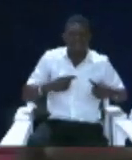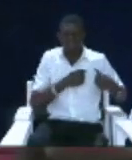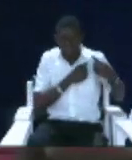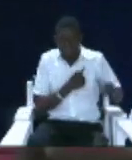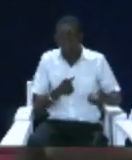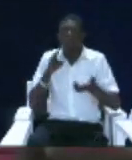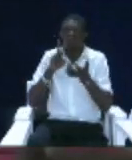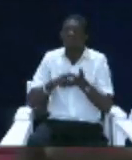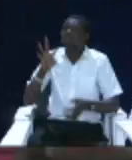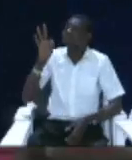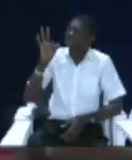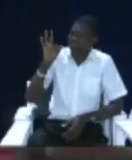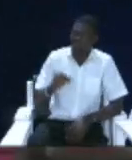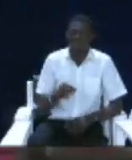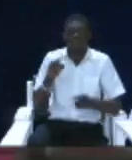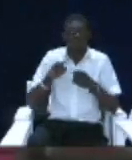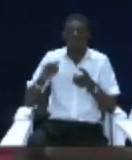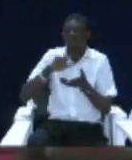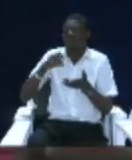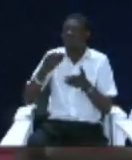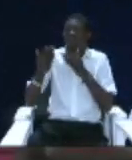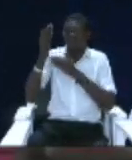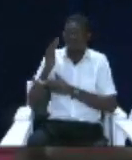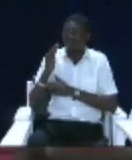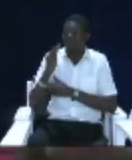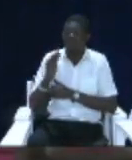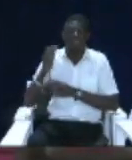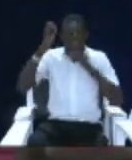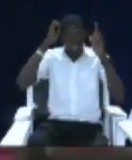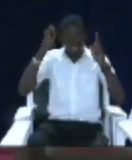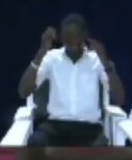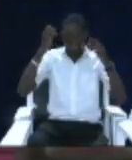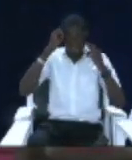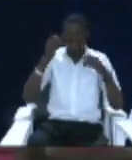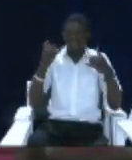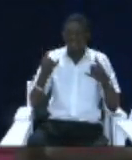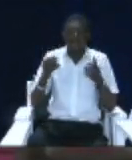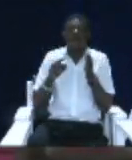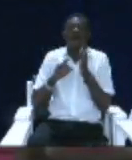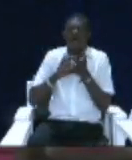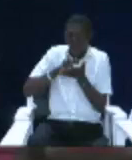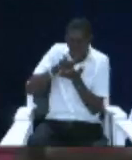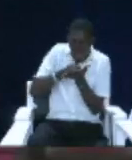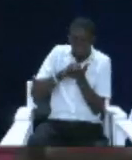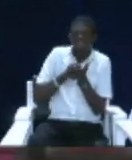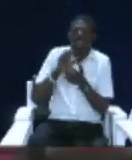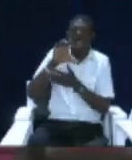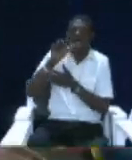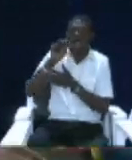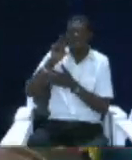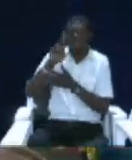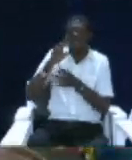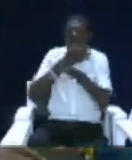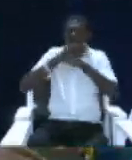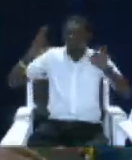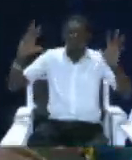2019. To the glory of God, he is now cancer-free. No more cancer in his